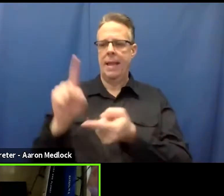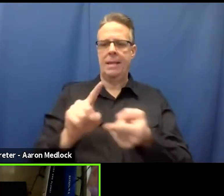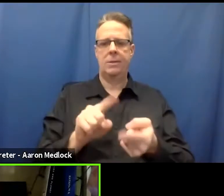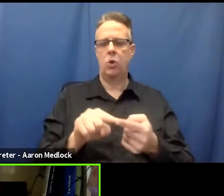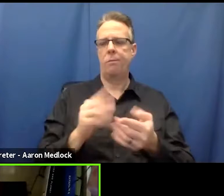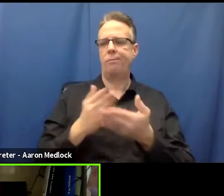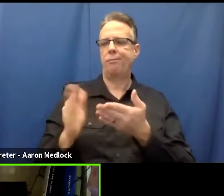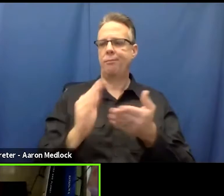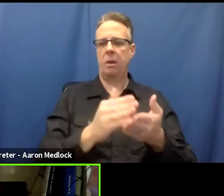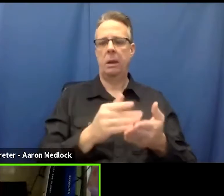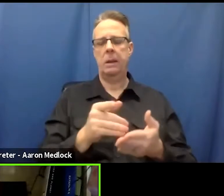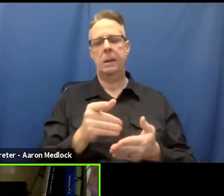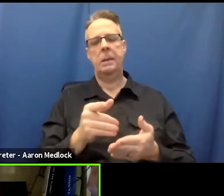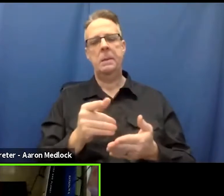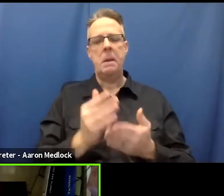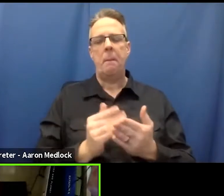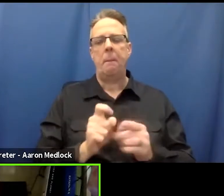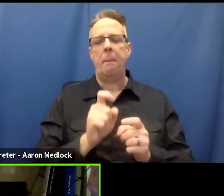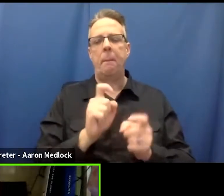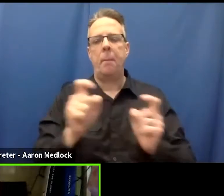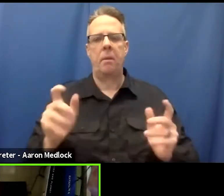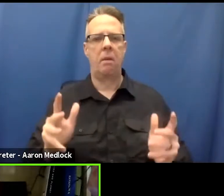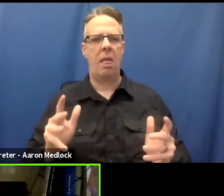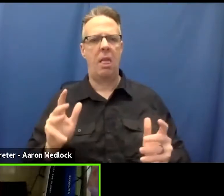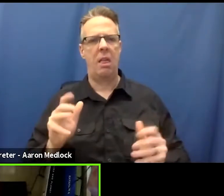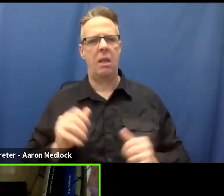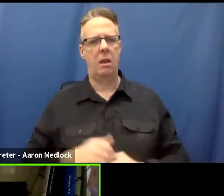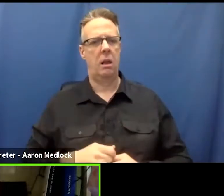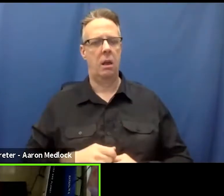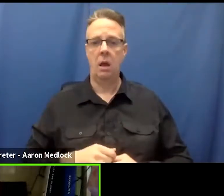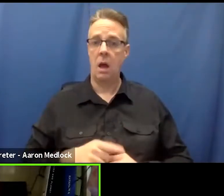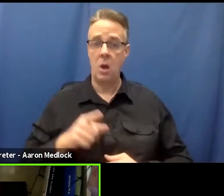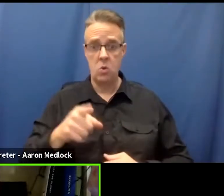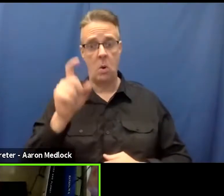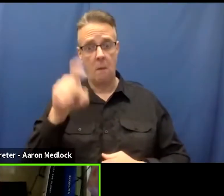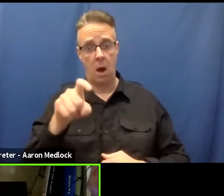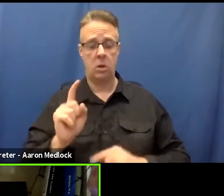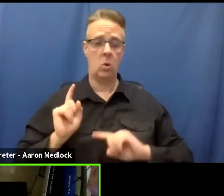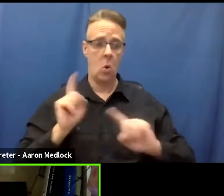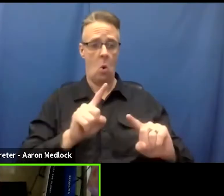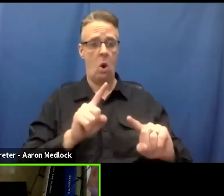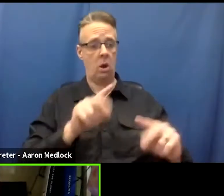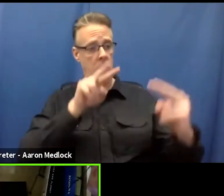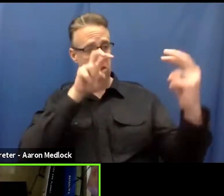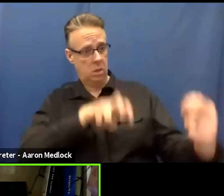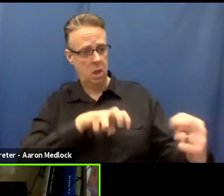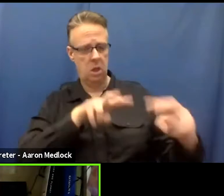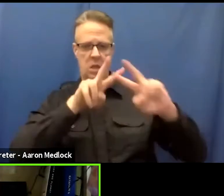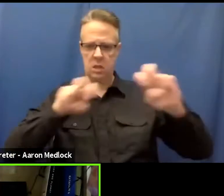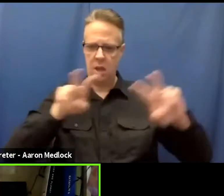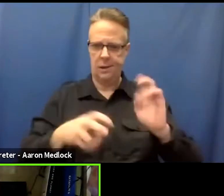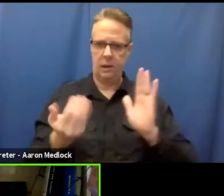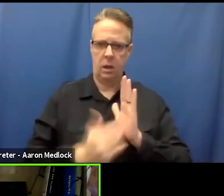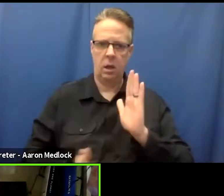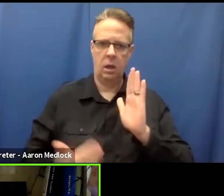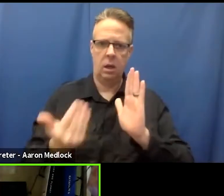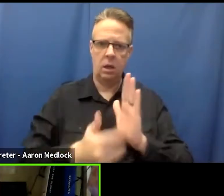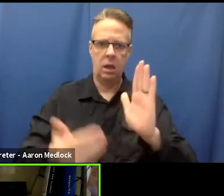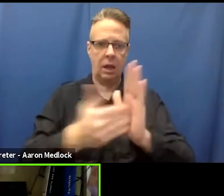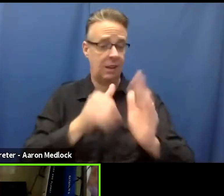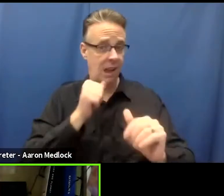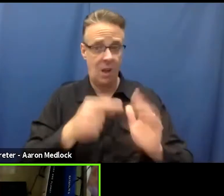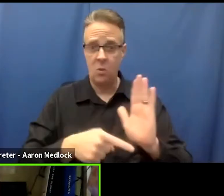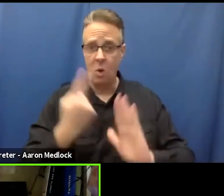this benefit. And also, you have to constantly be reassessed. And there is a very good advocate,